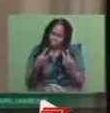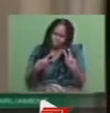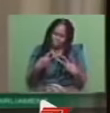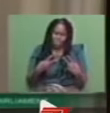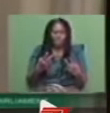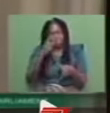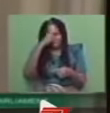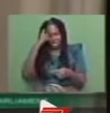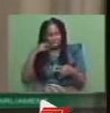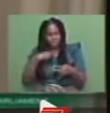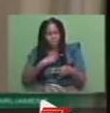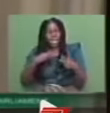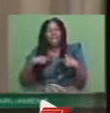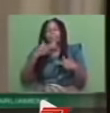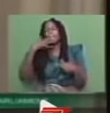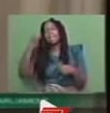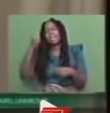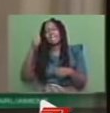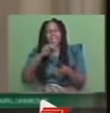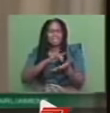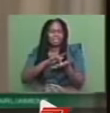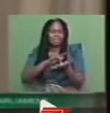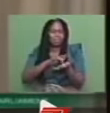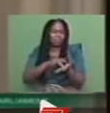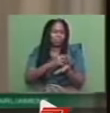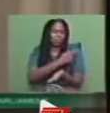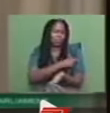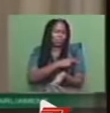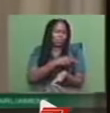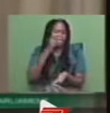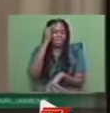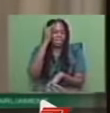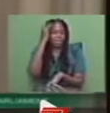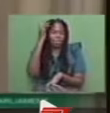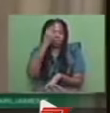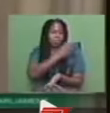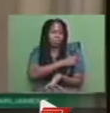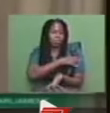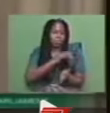respect to sport tourism when we built all those sports centers everywhere.